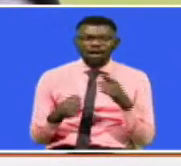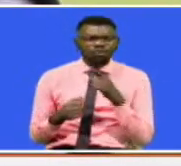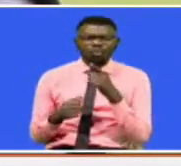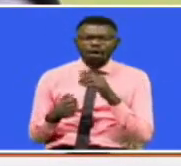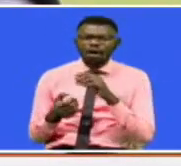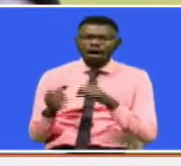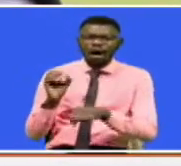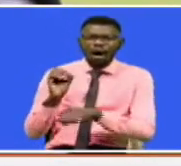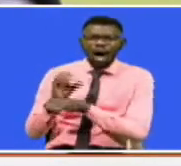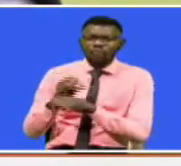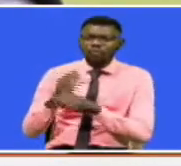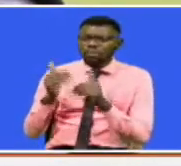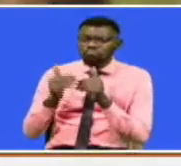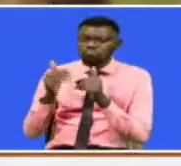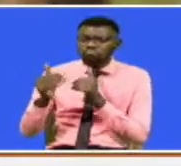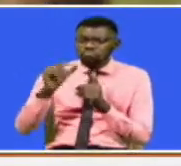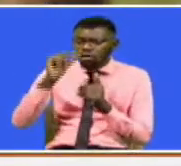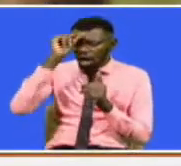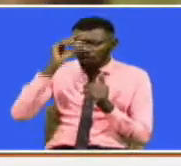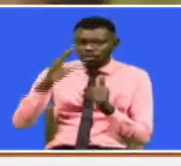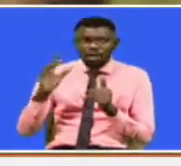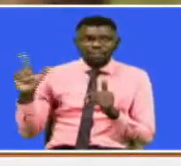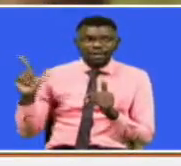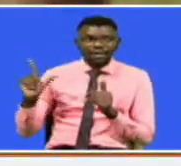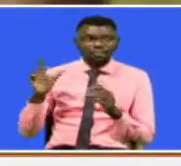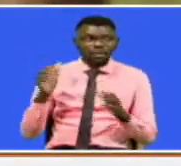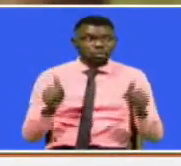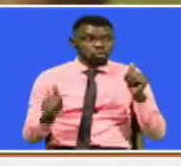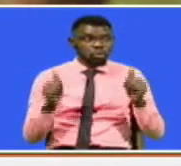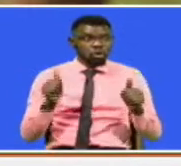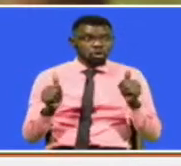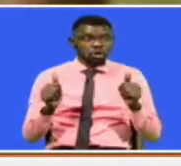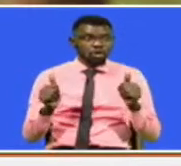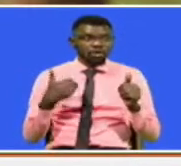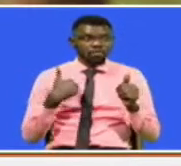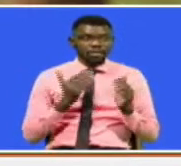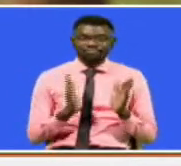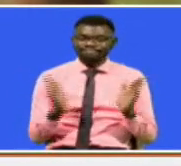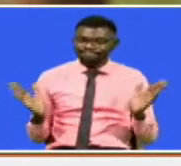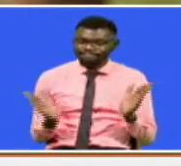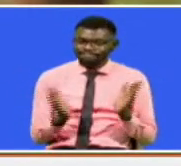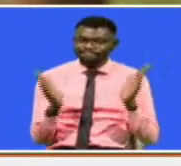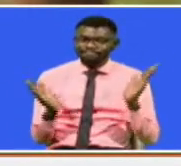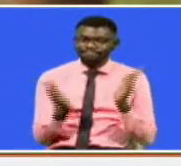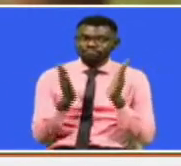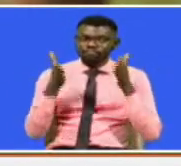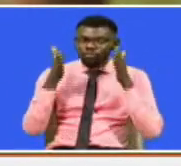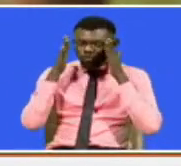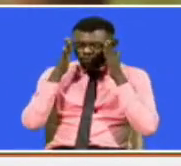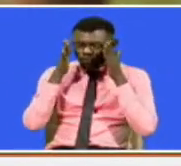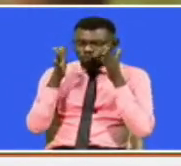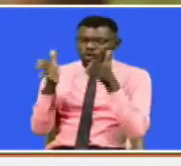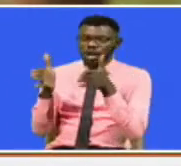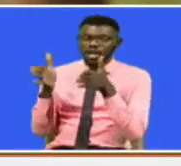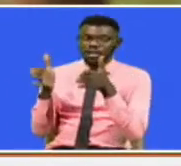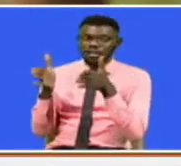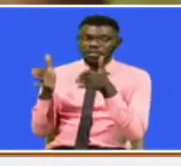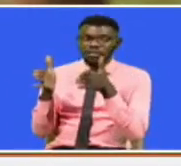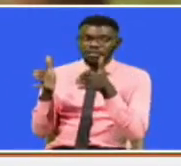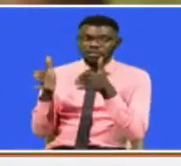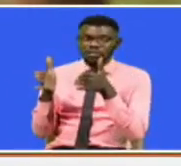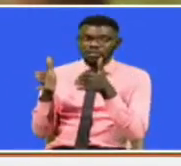give the incoming governor of Laikipia? All incoming governors, I would really encourage them to pay attention to